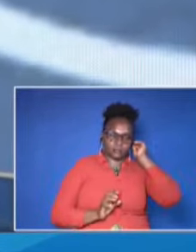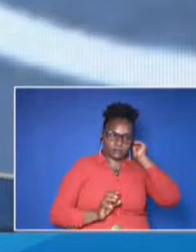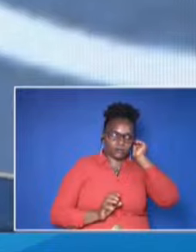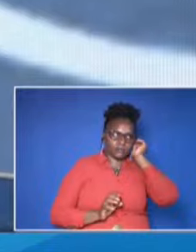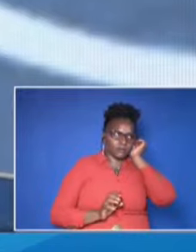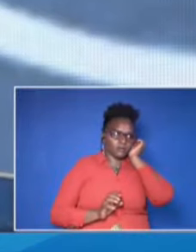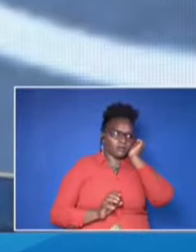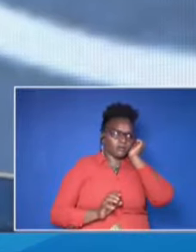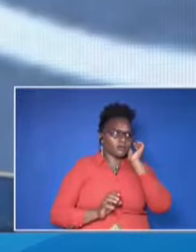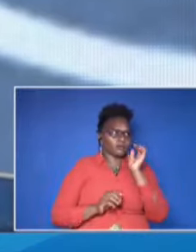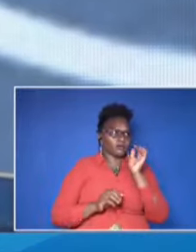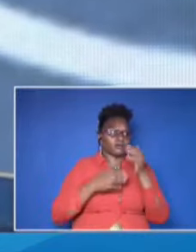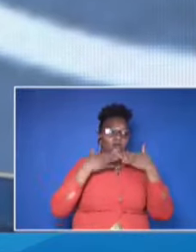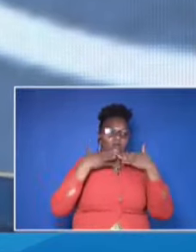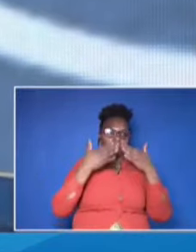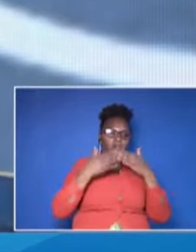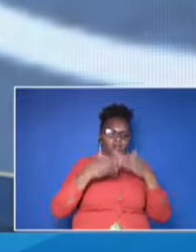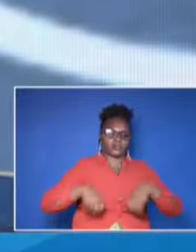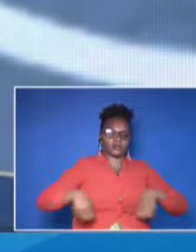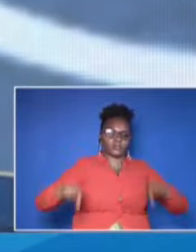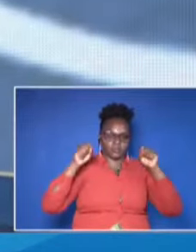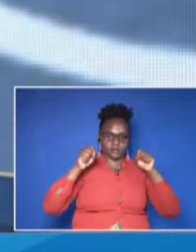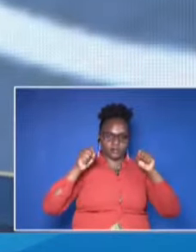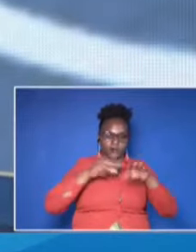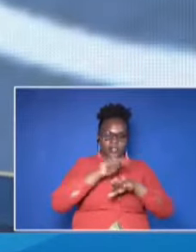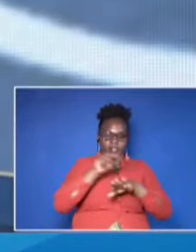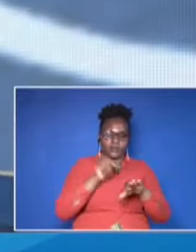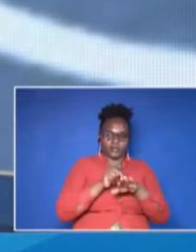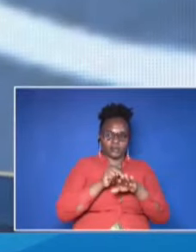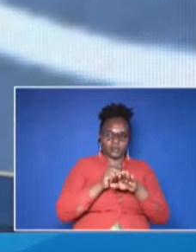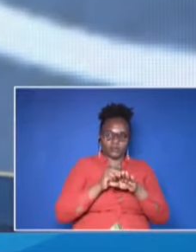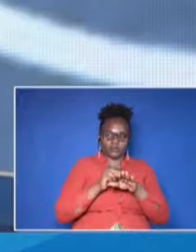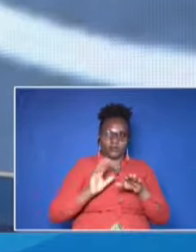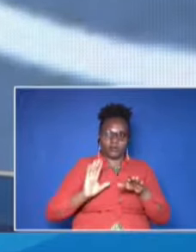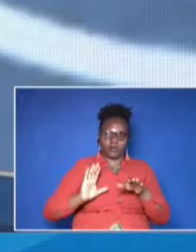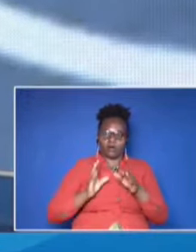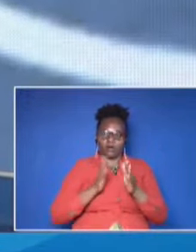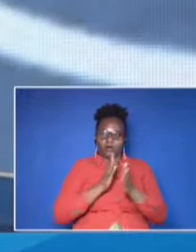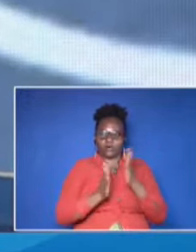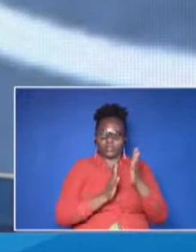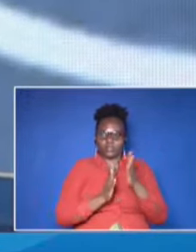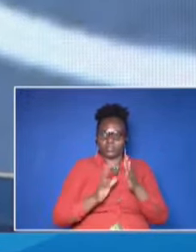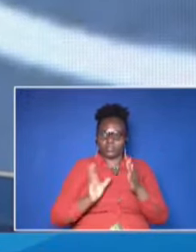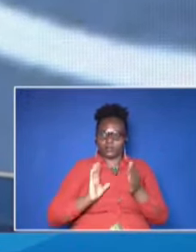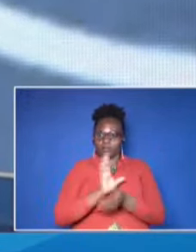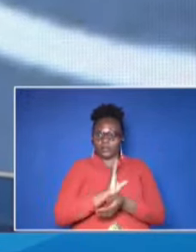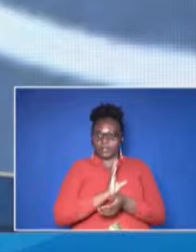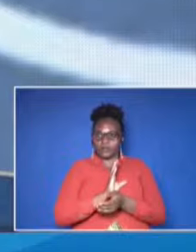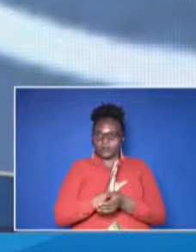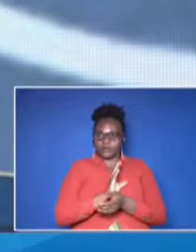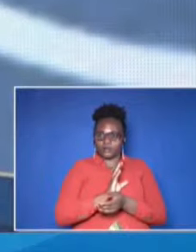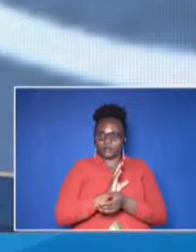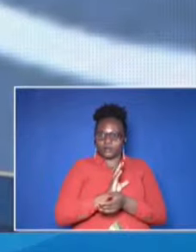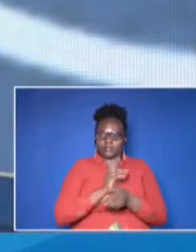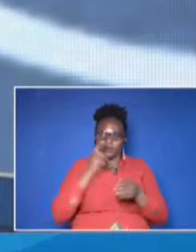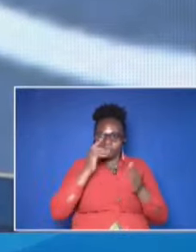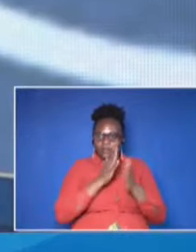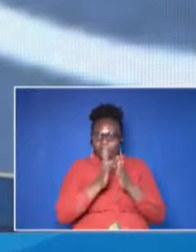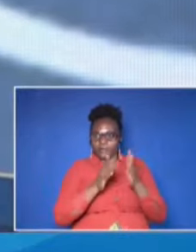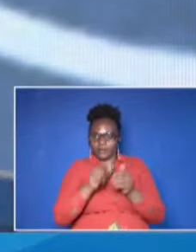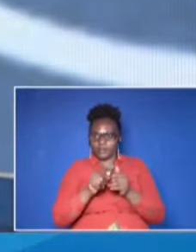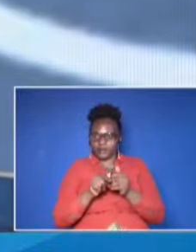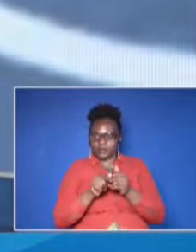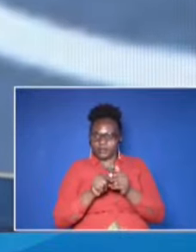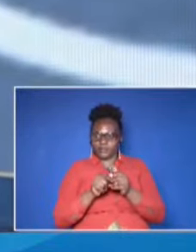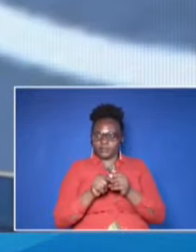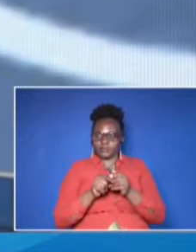Christ I want to thank the chairman of the national organizing committee led by AR Bishop Dr Harrison for planning